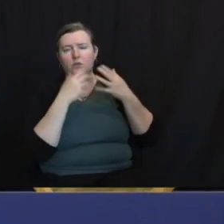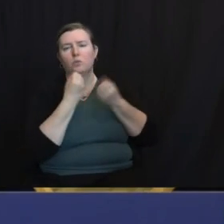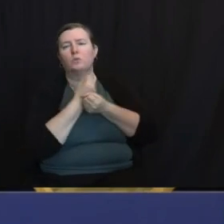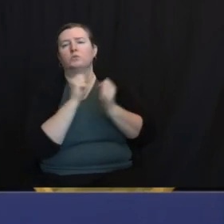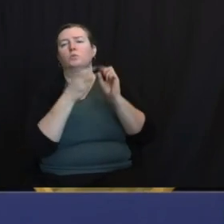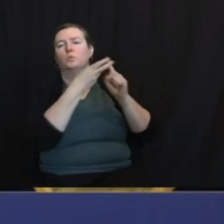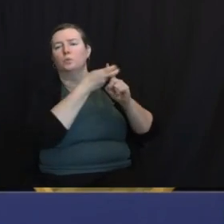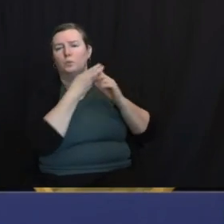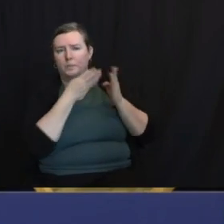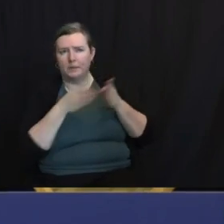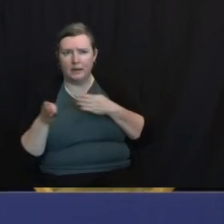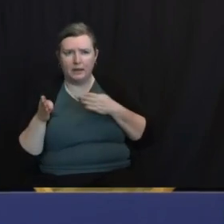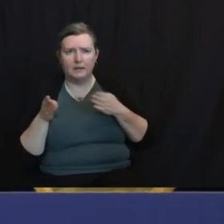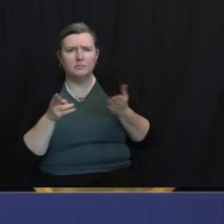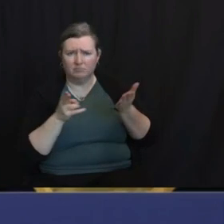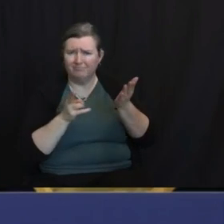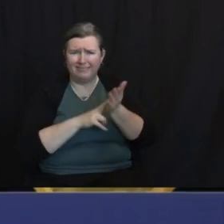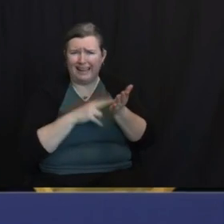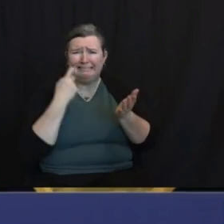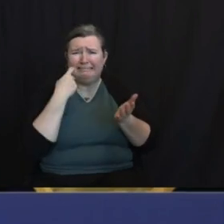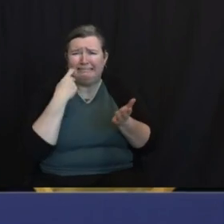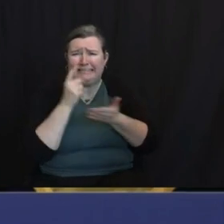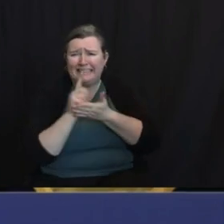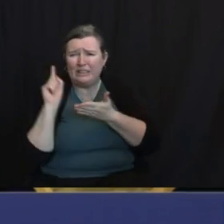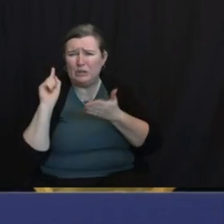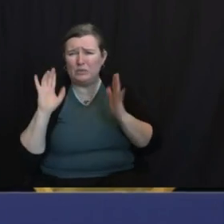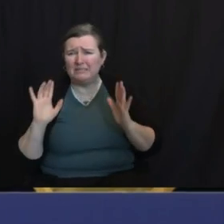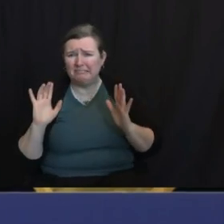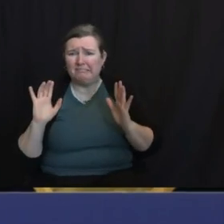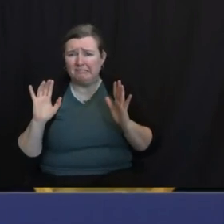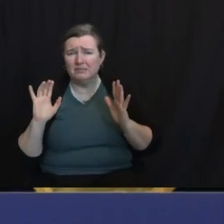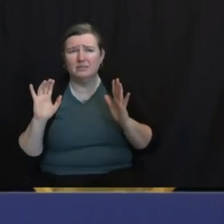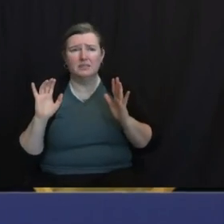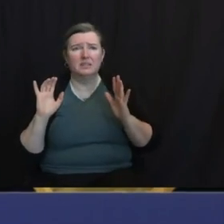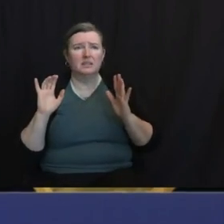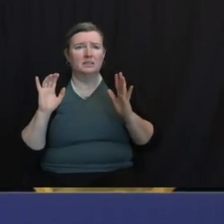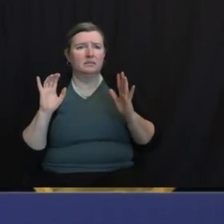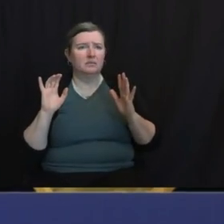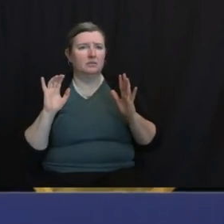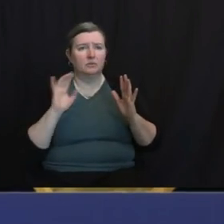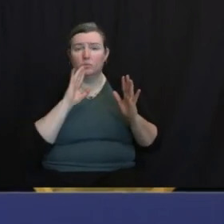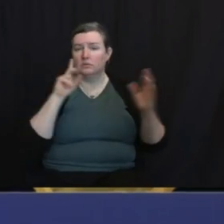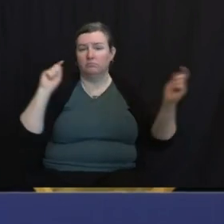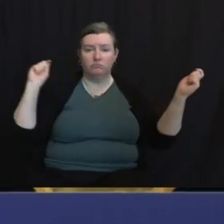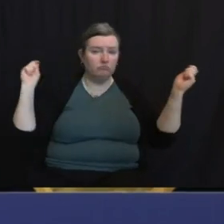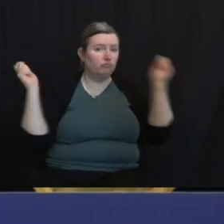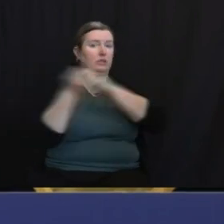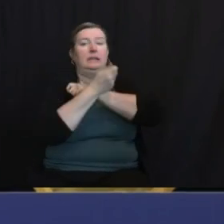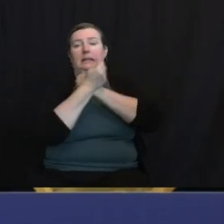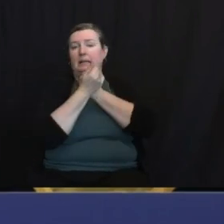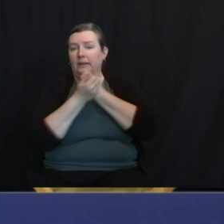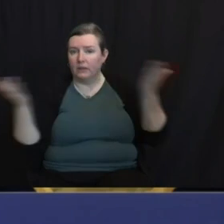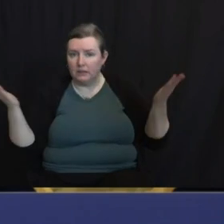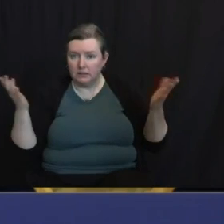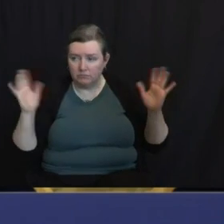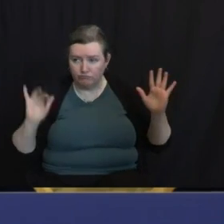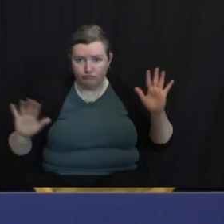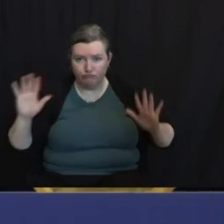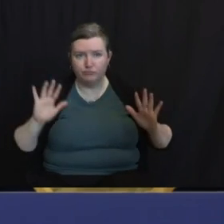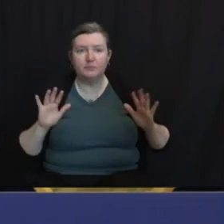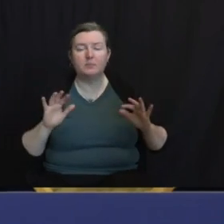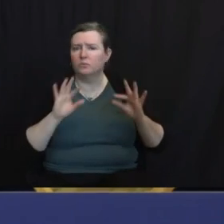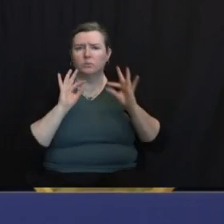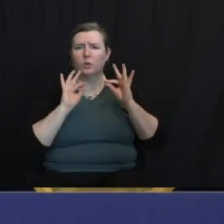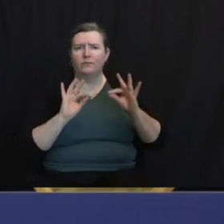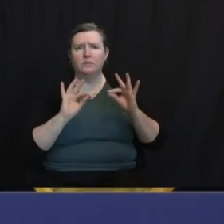the end of last week. It's a game changer. It is exactly what we need, but I don't anticipate